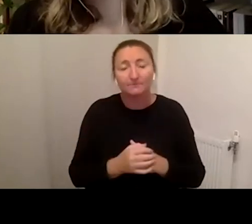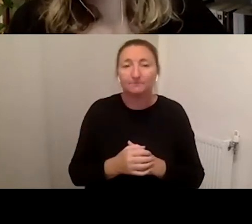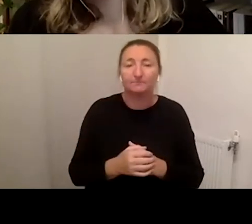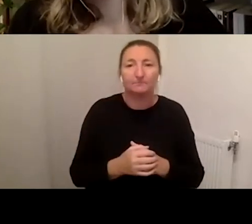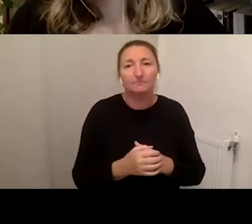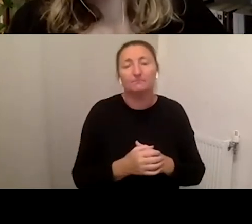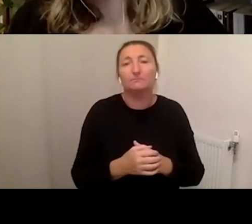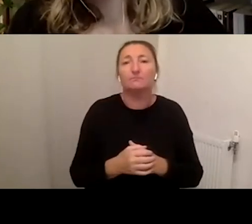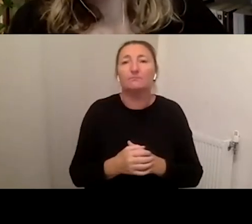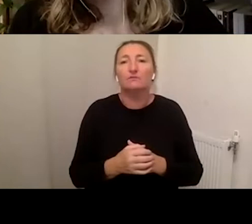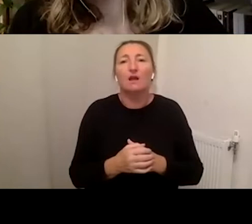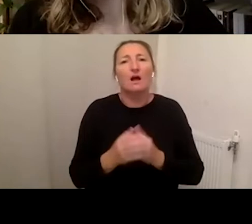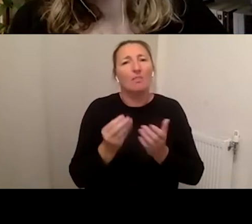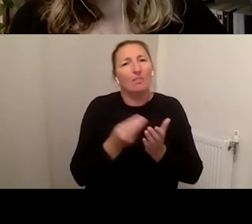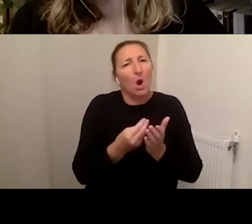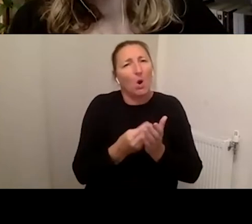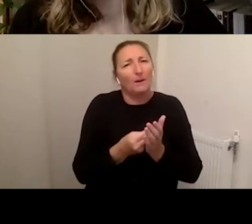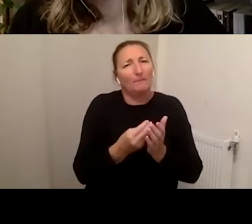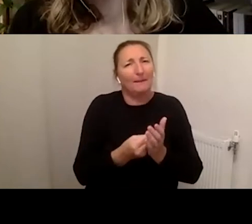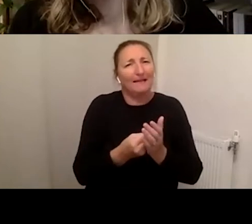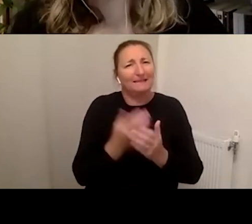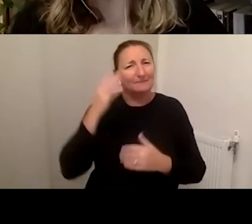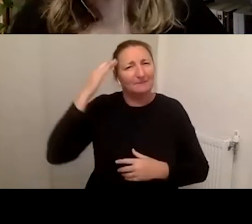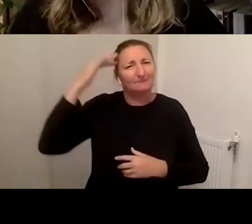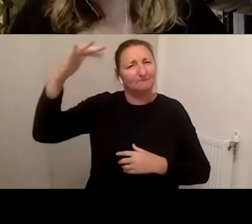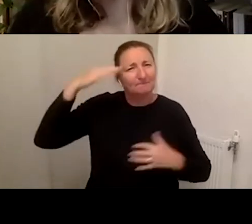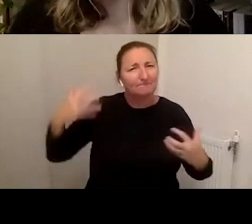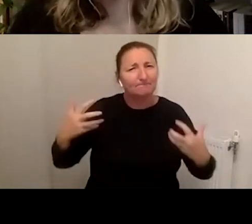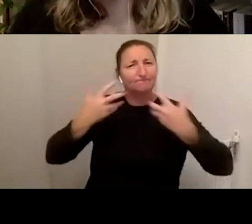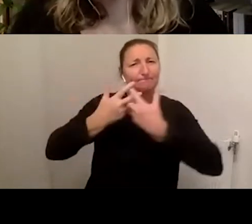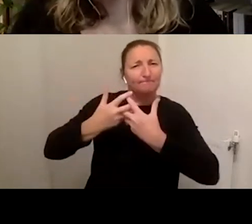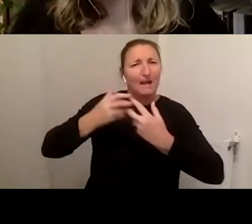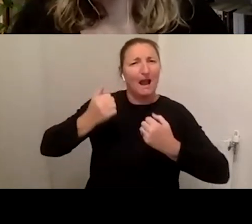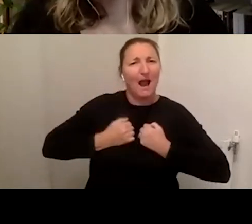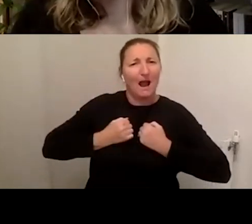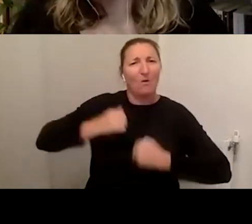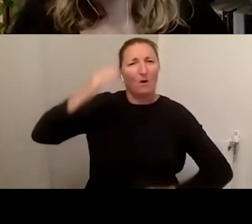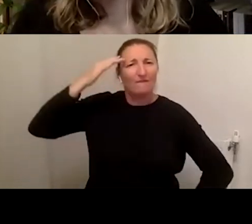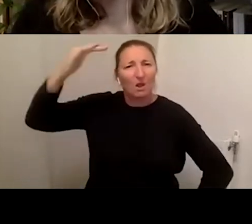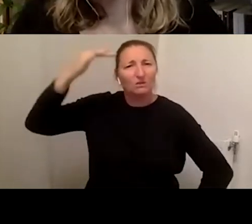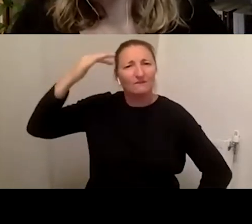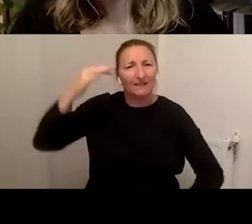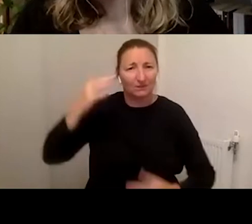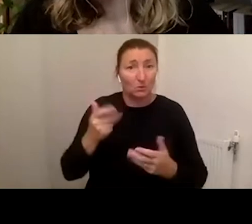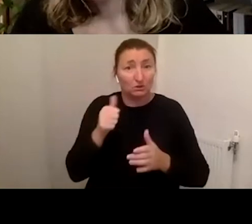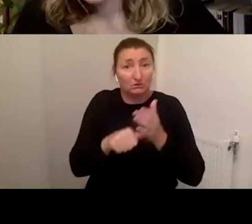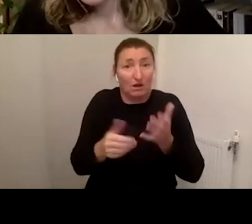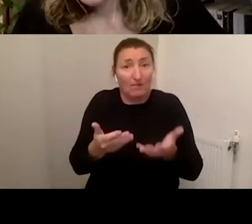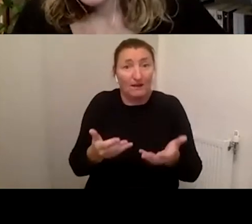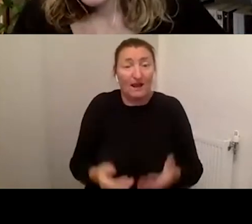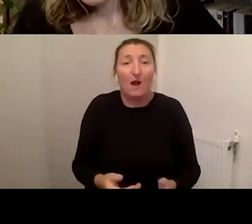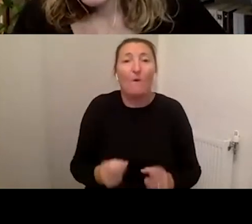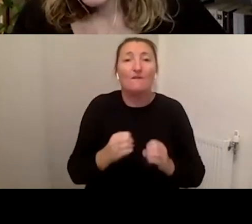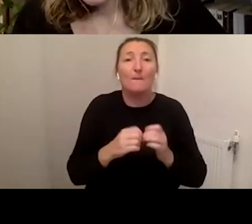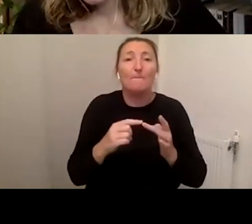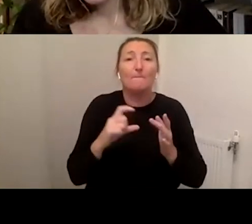to fit our ideas. Yeah, but we're just looking into it. Yeah. Thank you. Yes, that's